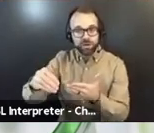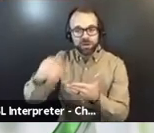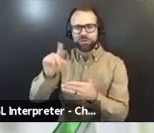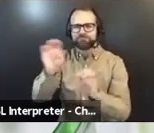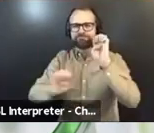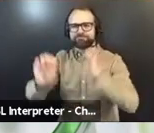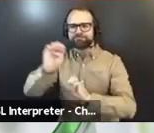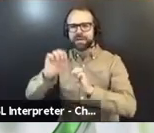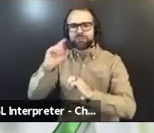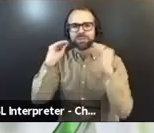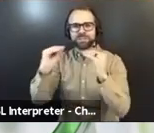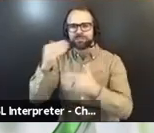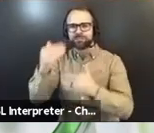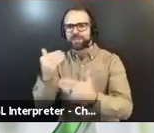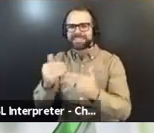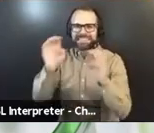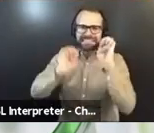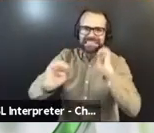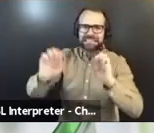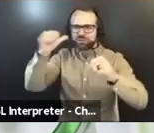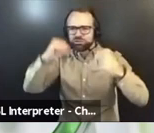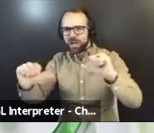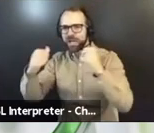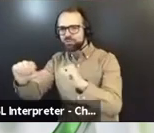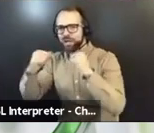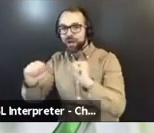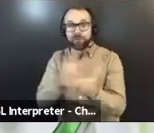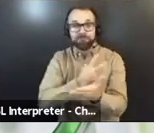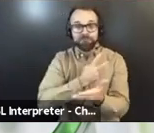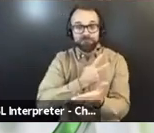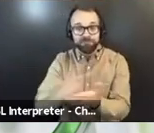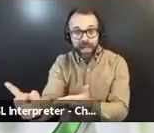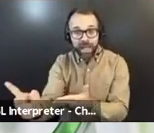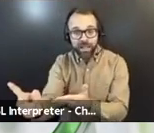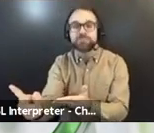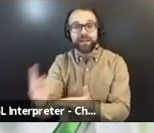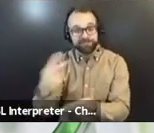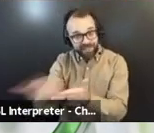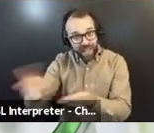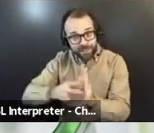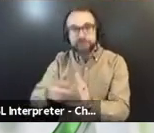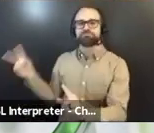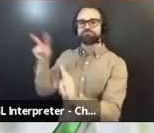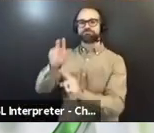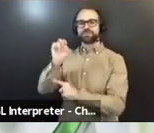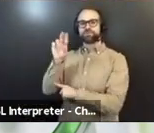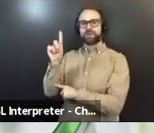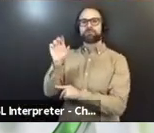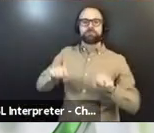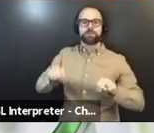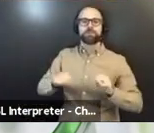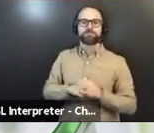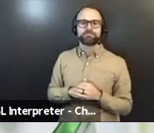process for teaching, and it fails, you've got a high chance of making a claim. So long as you can justify the spend and the